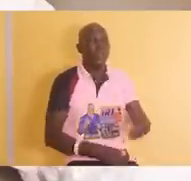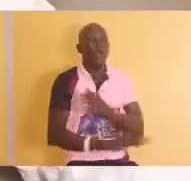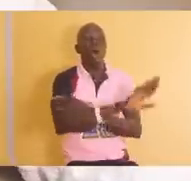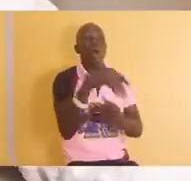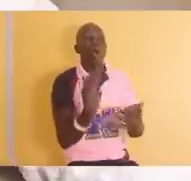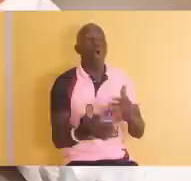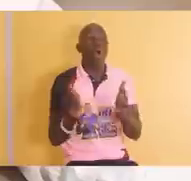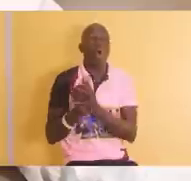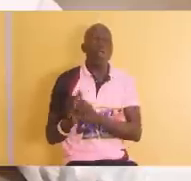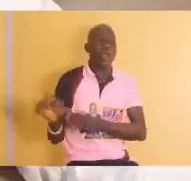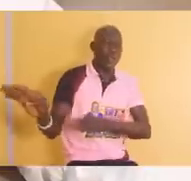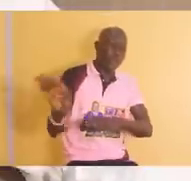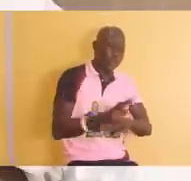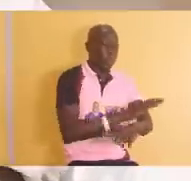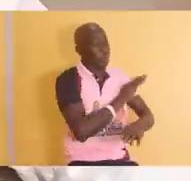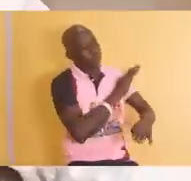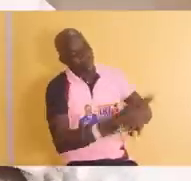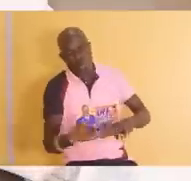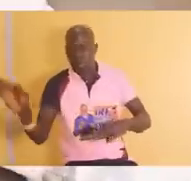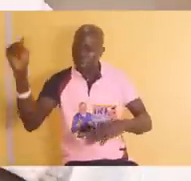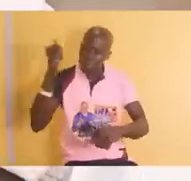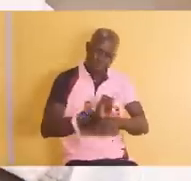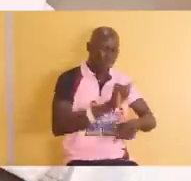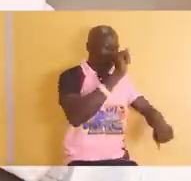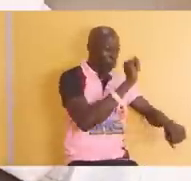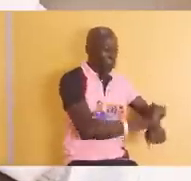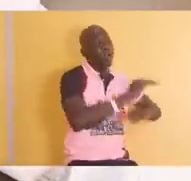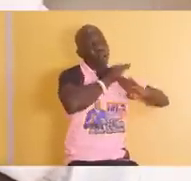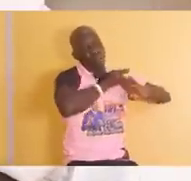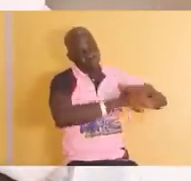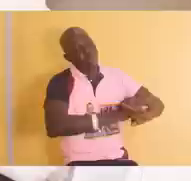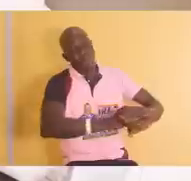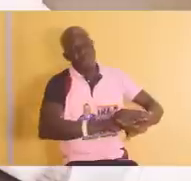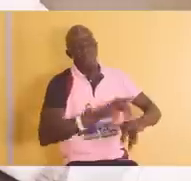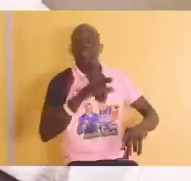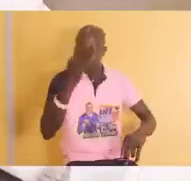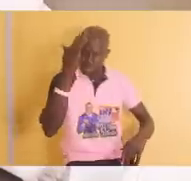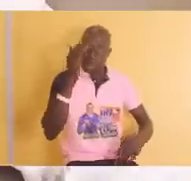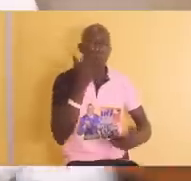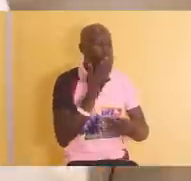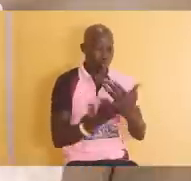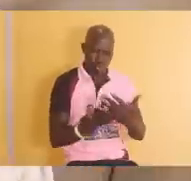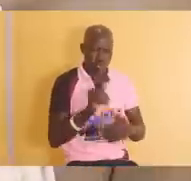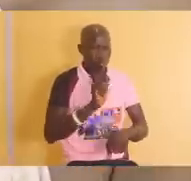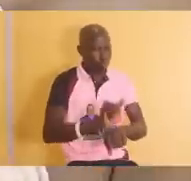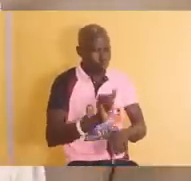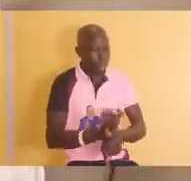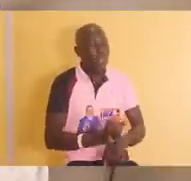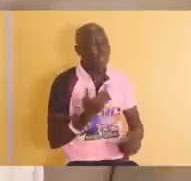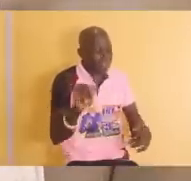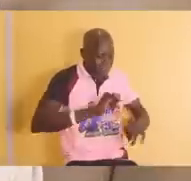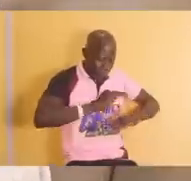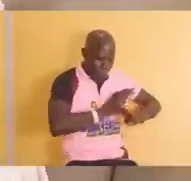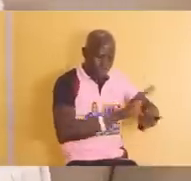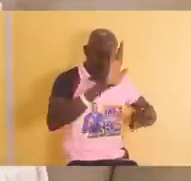ti ise ite ise ti o fi di mo yin. Ki se po mo se. But won block won na won